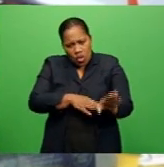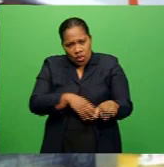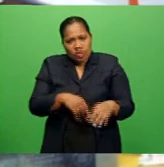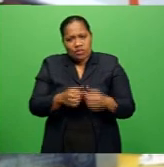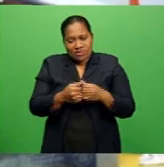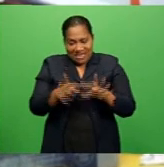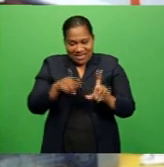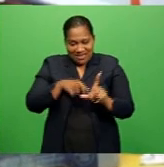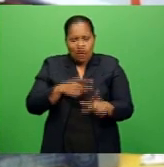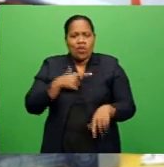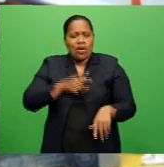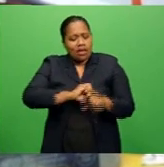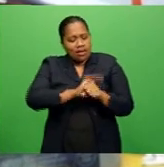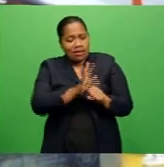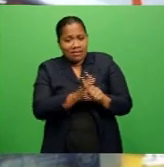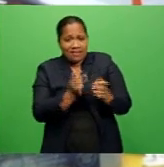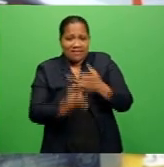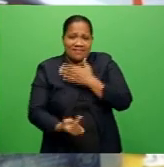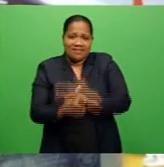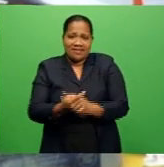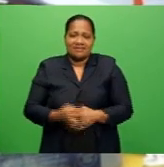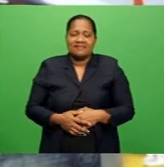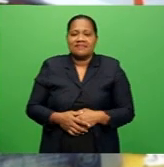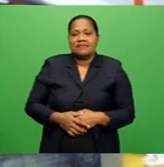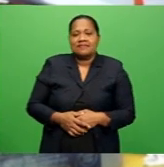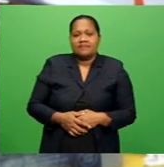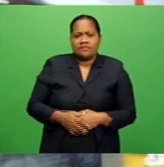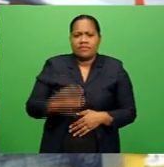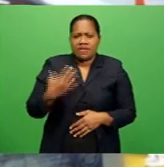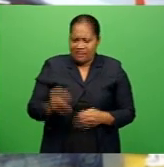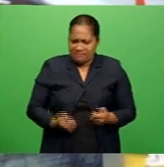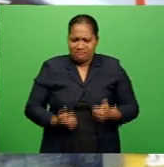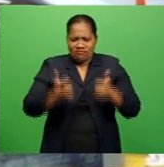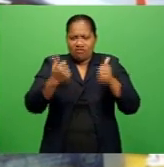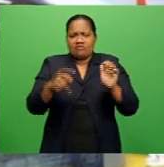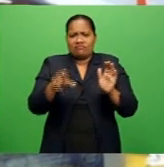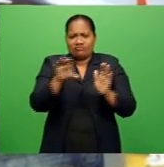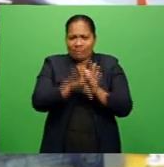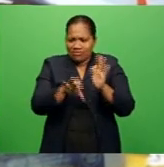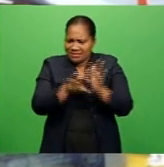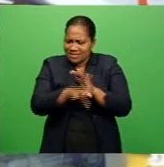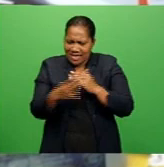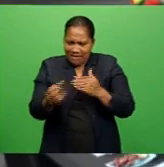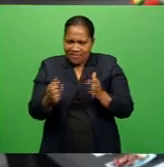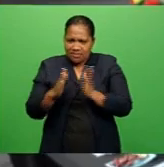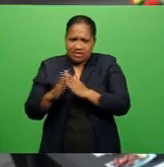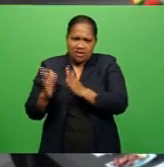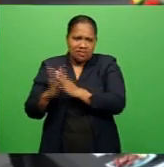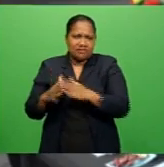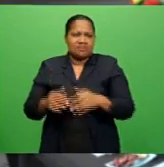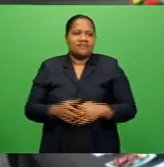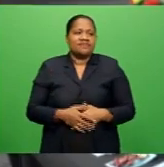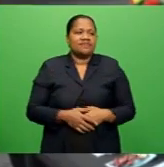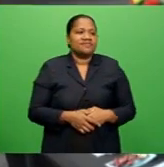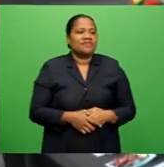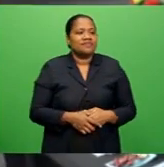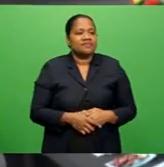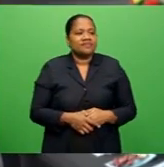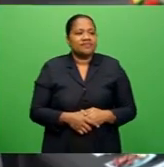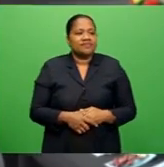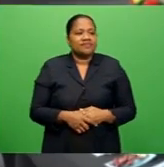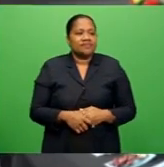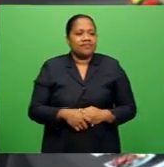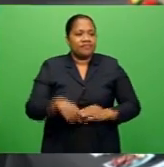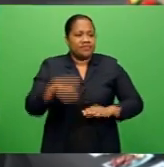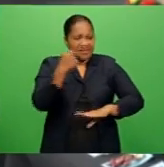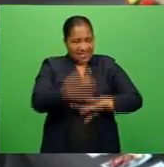So people are recouping on sales. So there are good prices around town, good take advantage of the bargains. The government